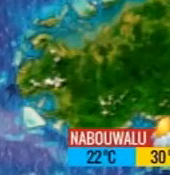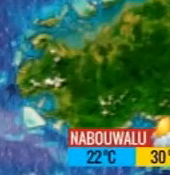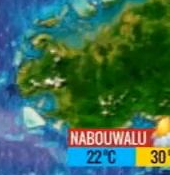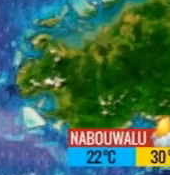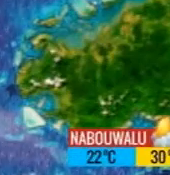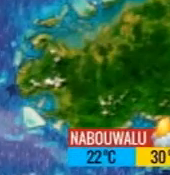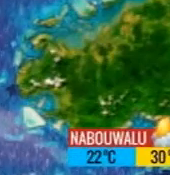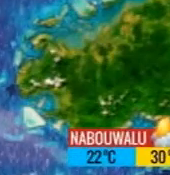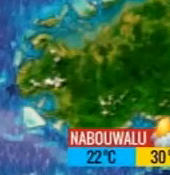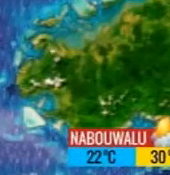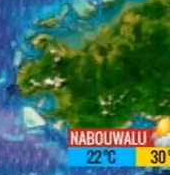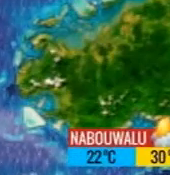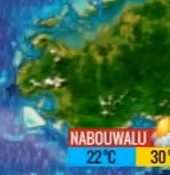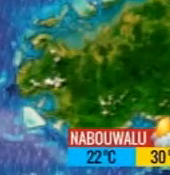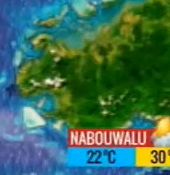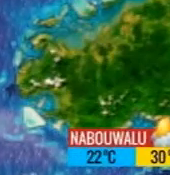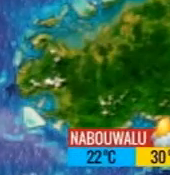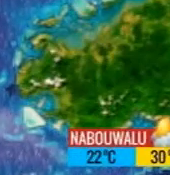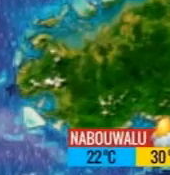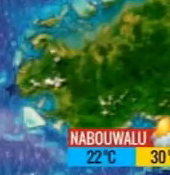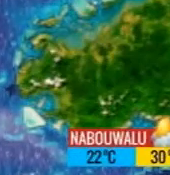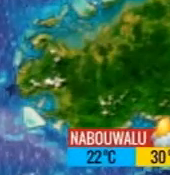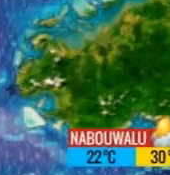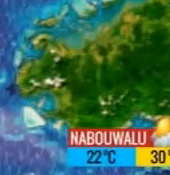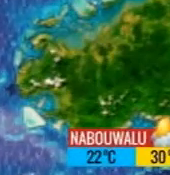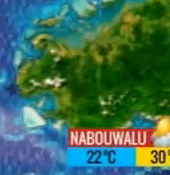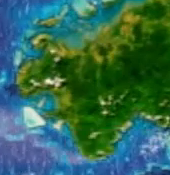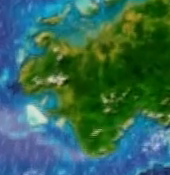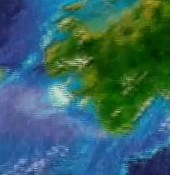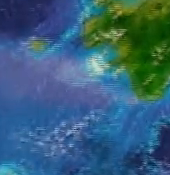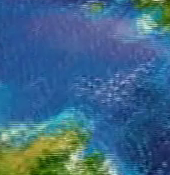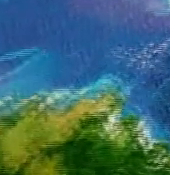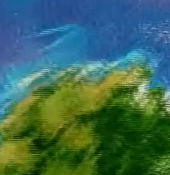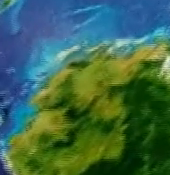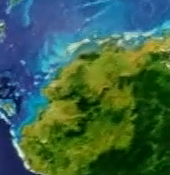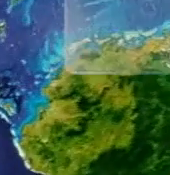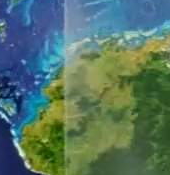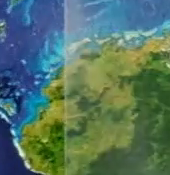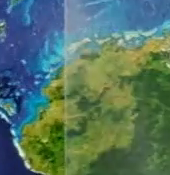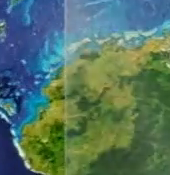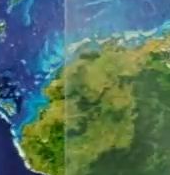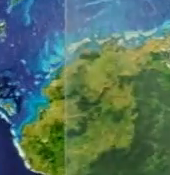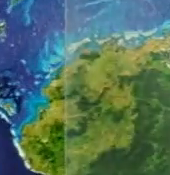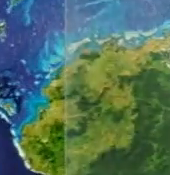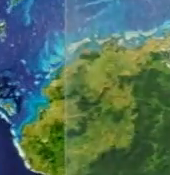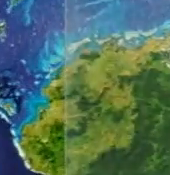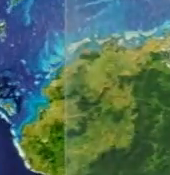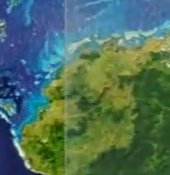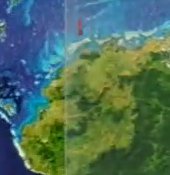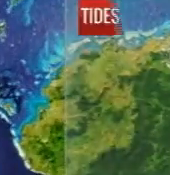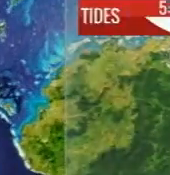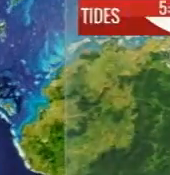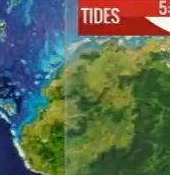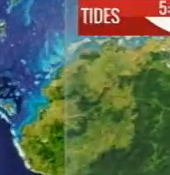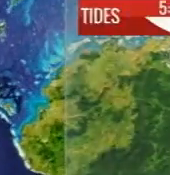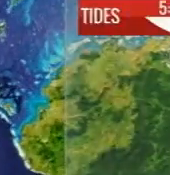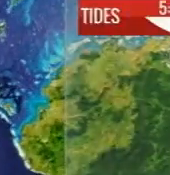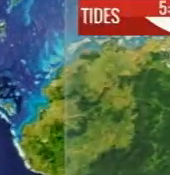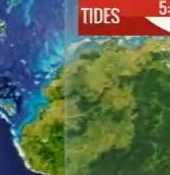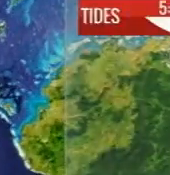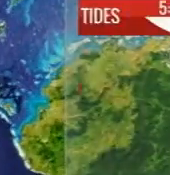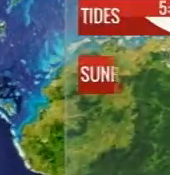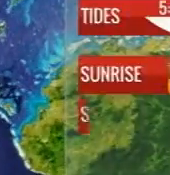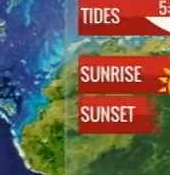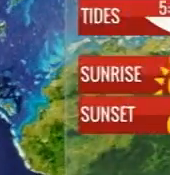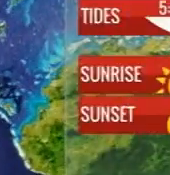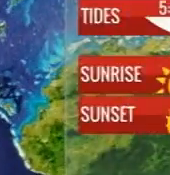low-hanging clouds with perfect combination of clear blue skies. At sea, southeast winds 15 to 20 knots,